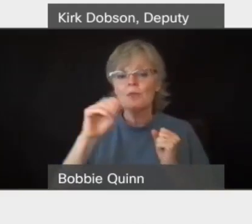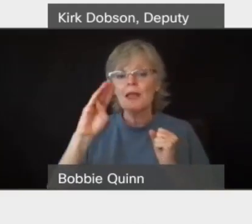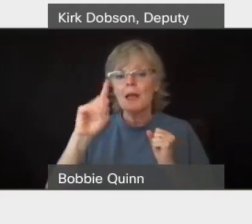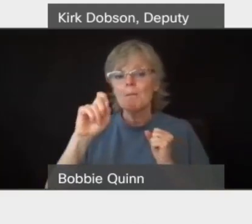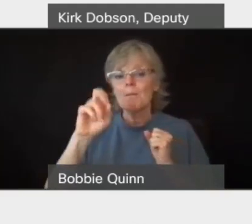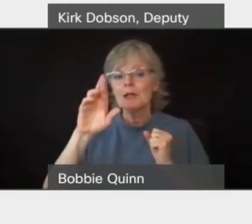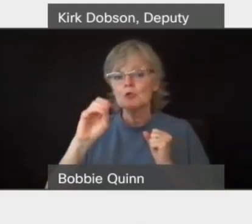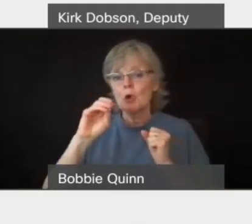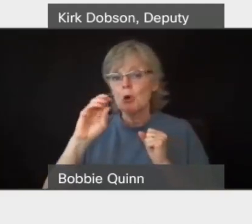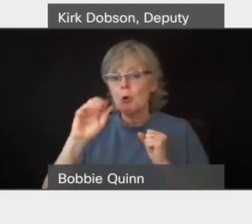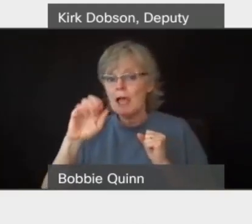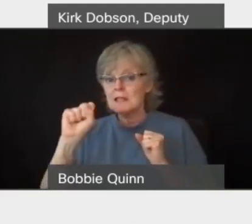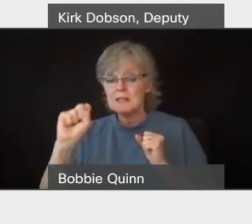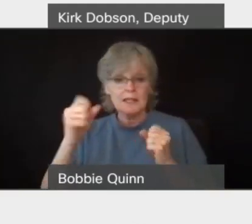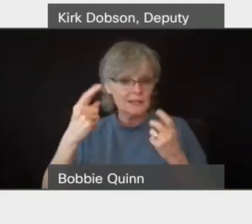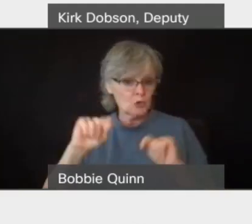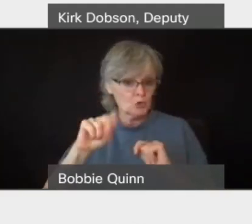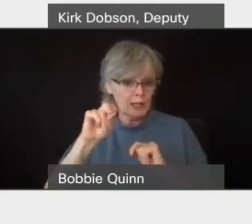try this.